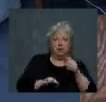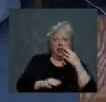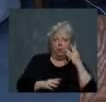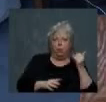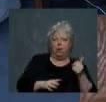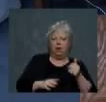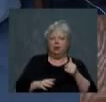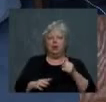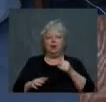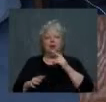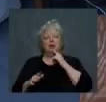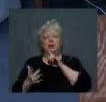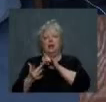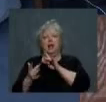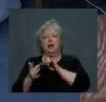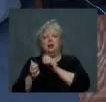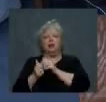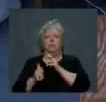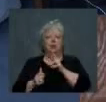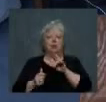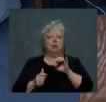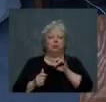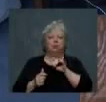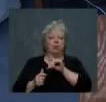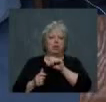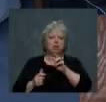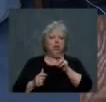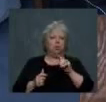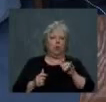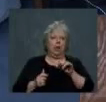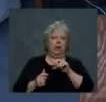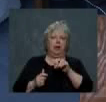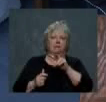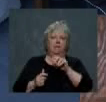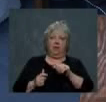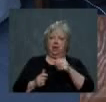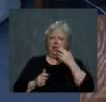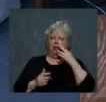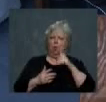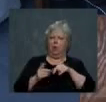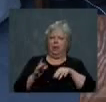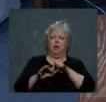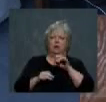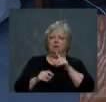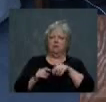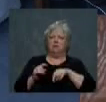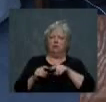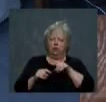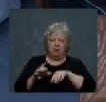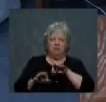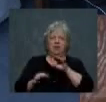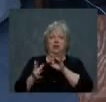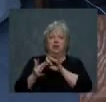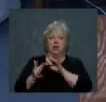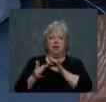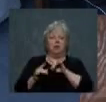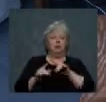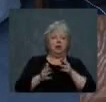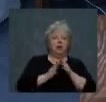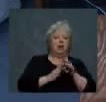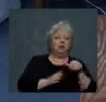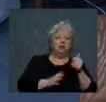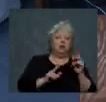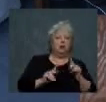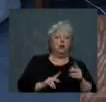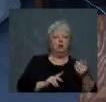sure why they didn't find the contacts with Bridgeway and the VA, but I'm going to ask Paul Owens to come up because he can fill in